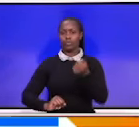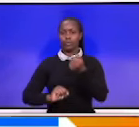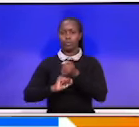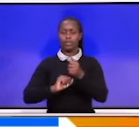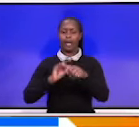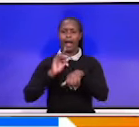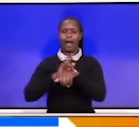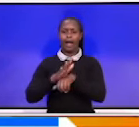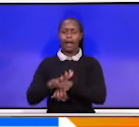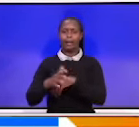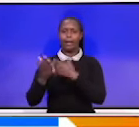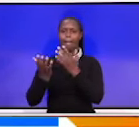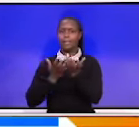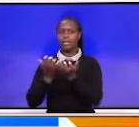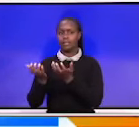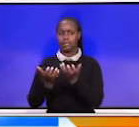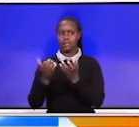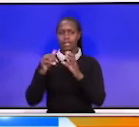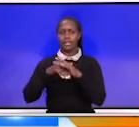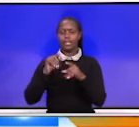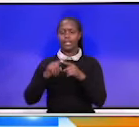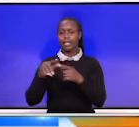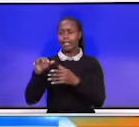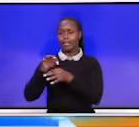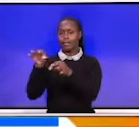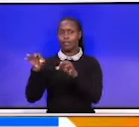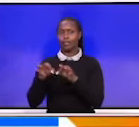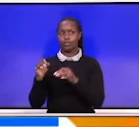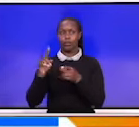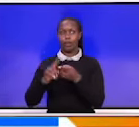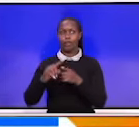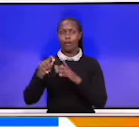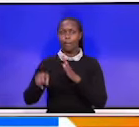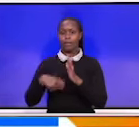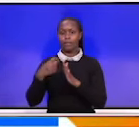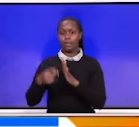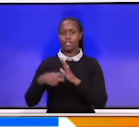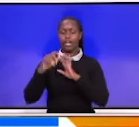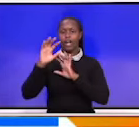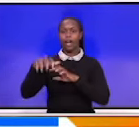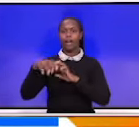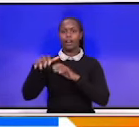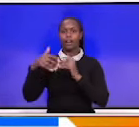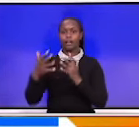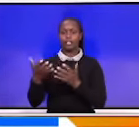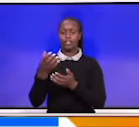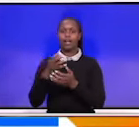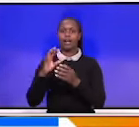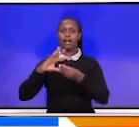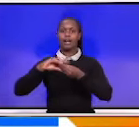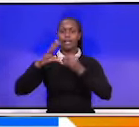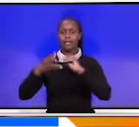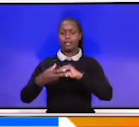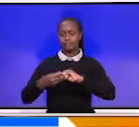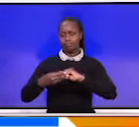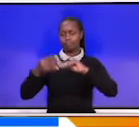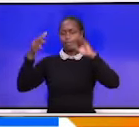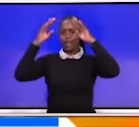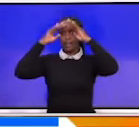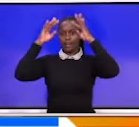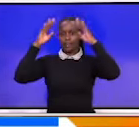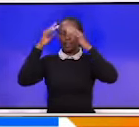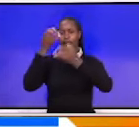stage businesses in the fields of manufacturing, agriculture, the creative economy, health and